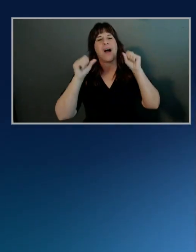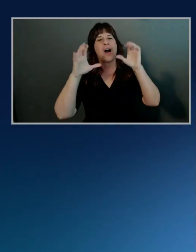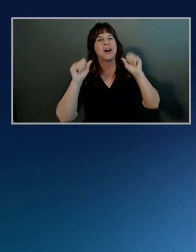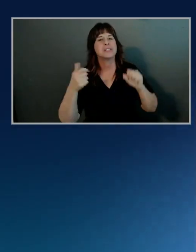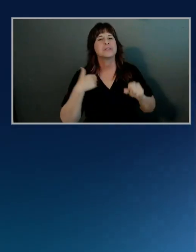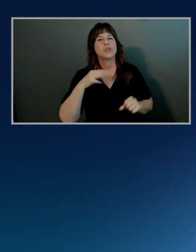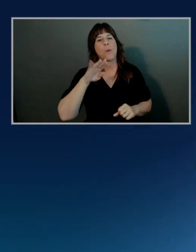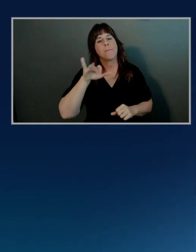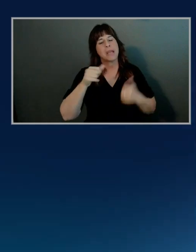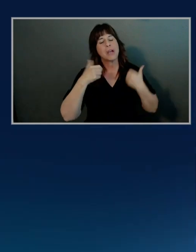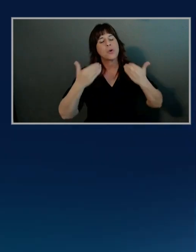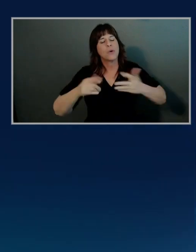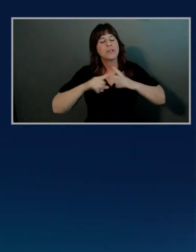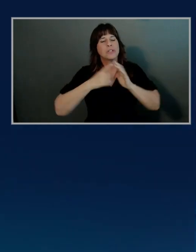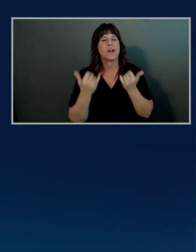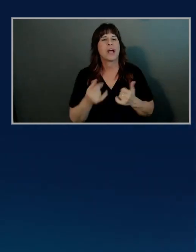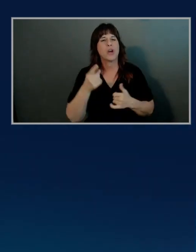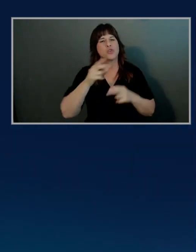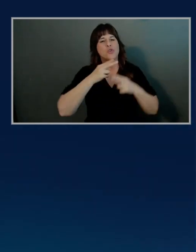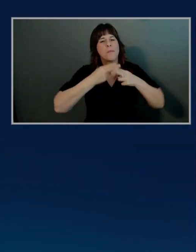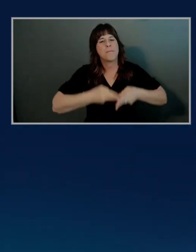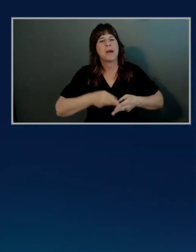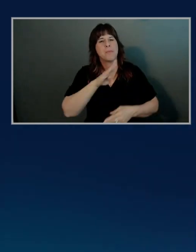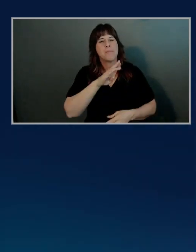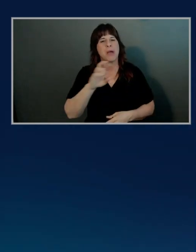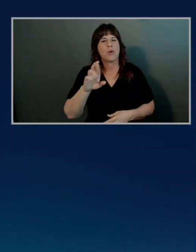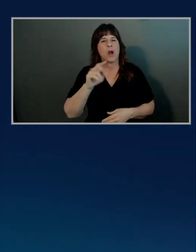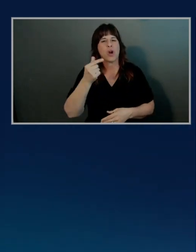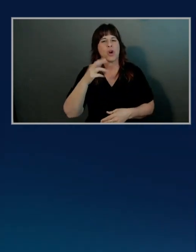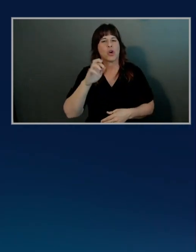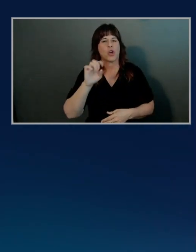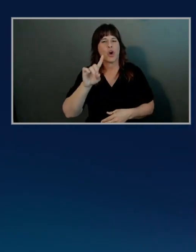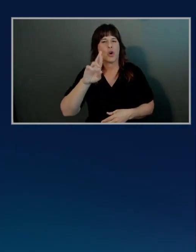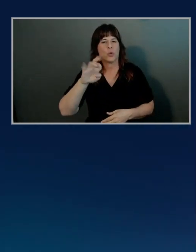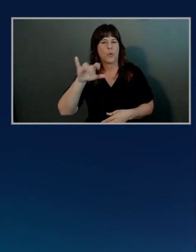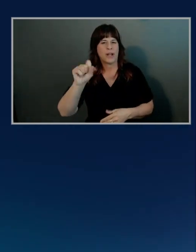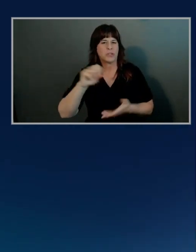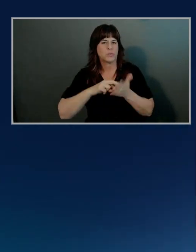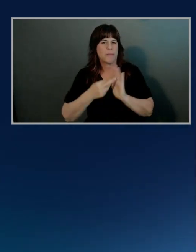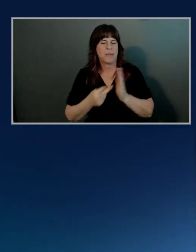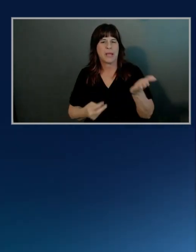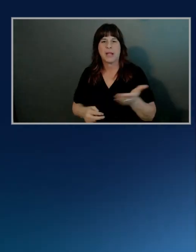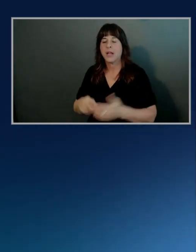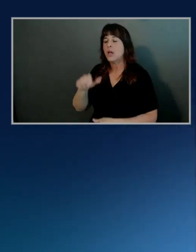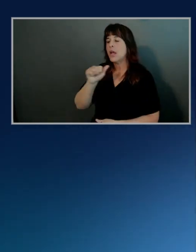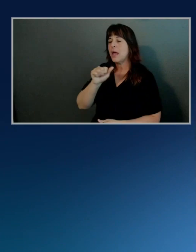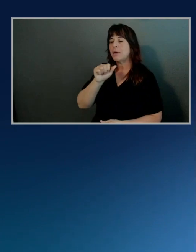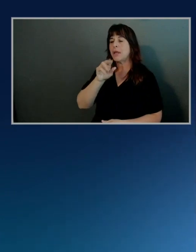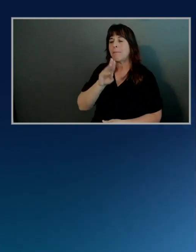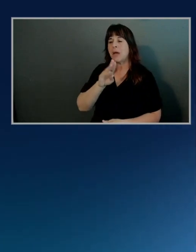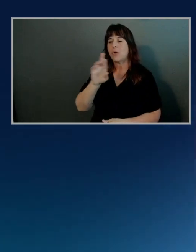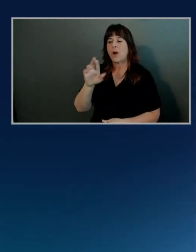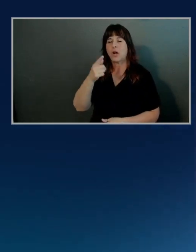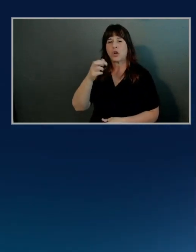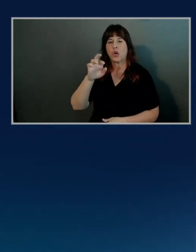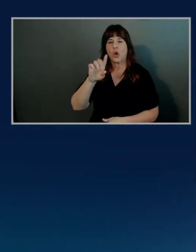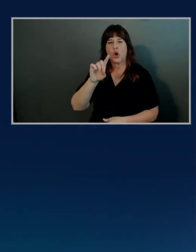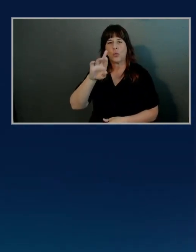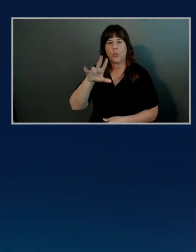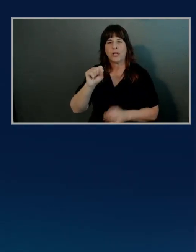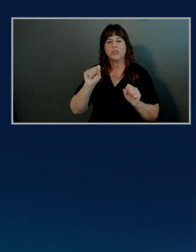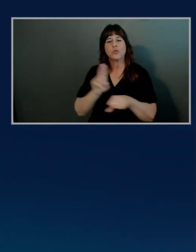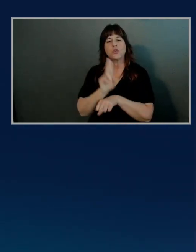let's get into it. You mentioned Amazon Bedrock Guardrails. What is it? Yes, Amazon Bedrock Guardrails is actually a service that you can use